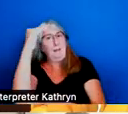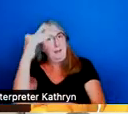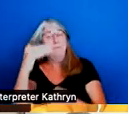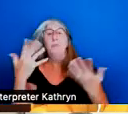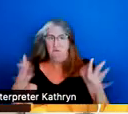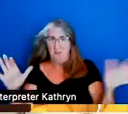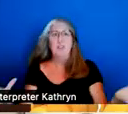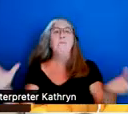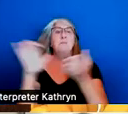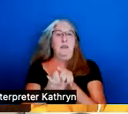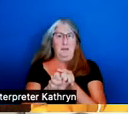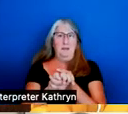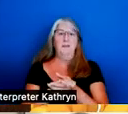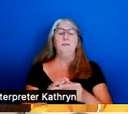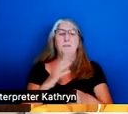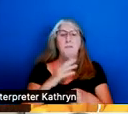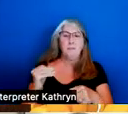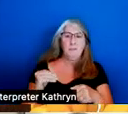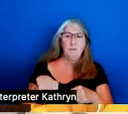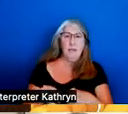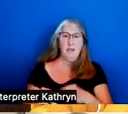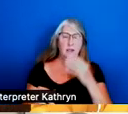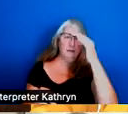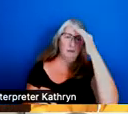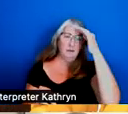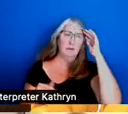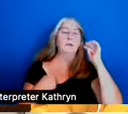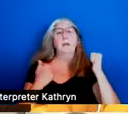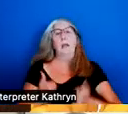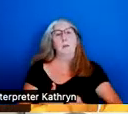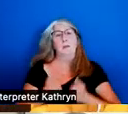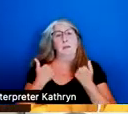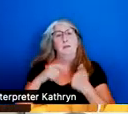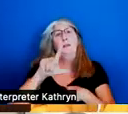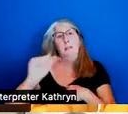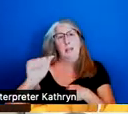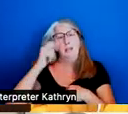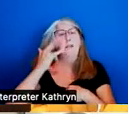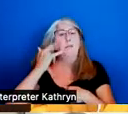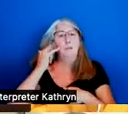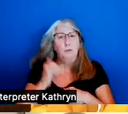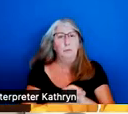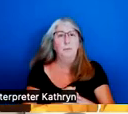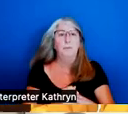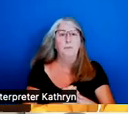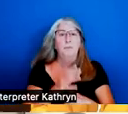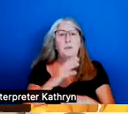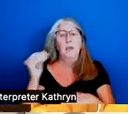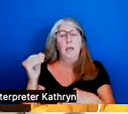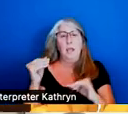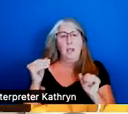did. I was living in Los Angeles at the time.